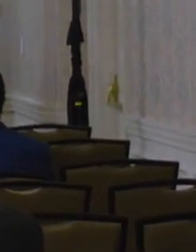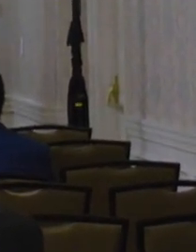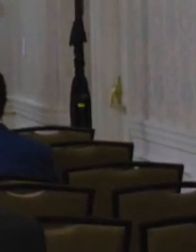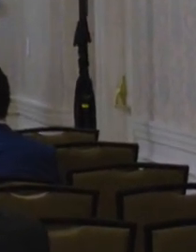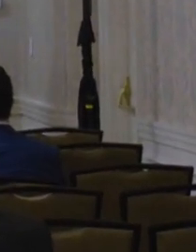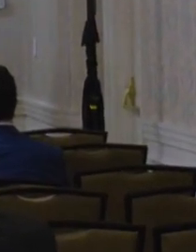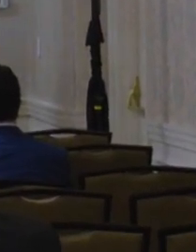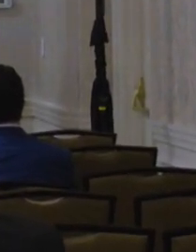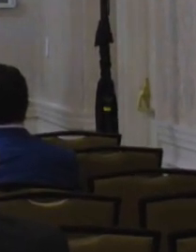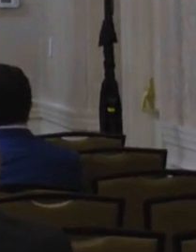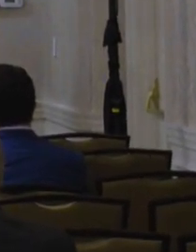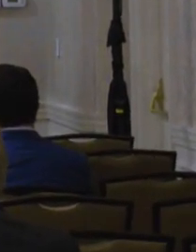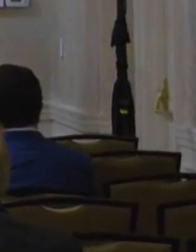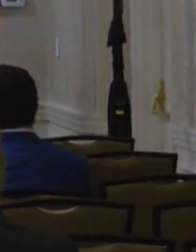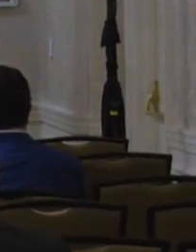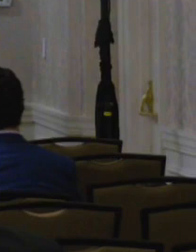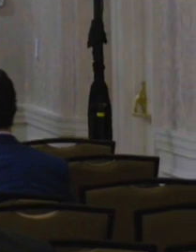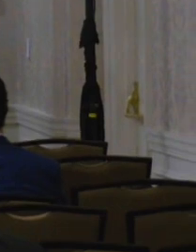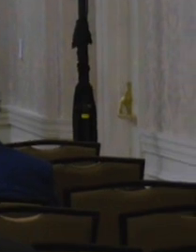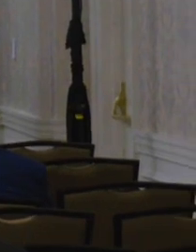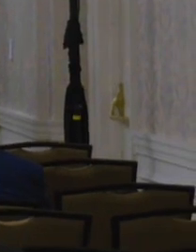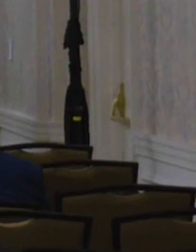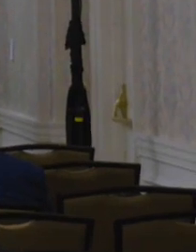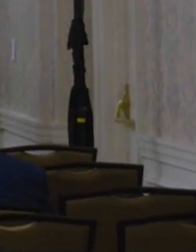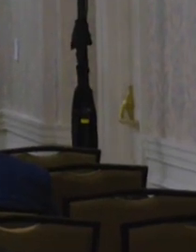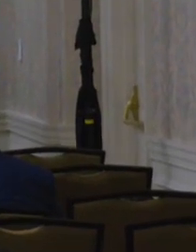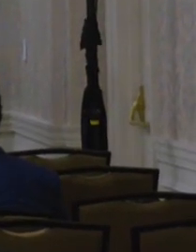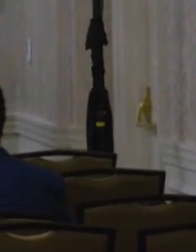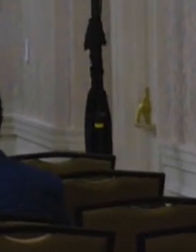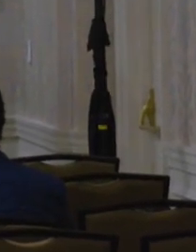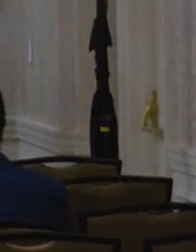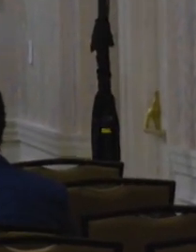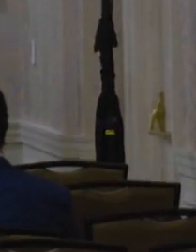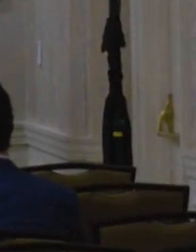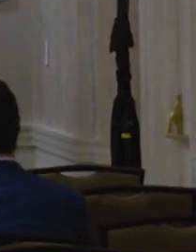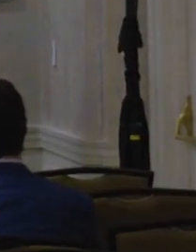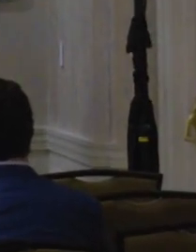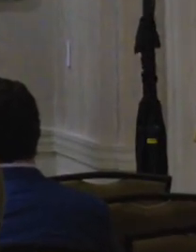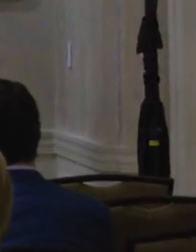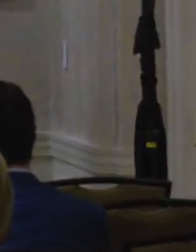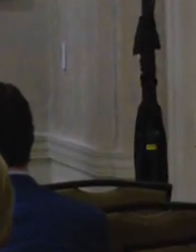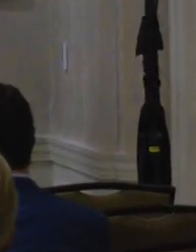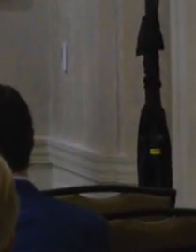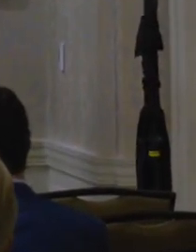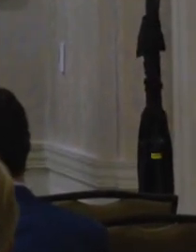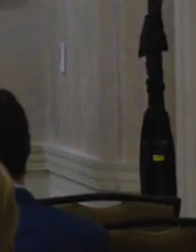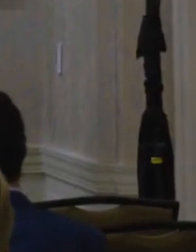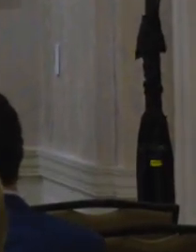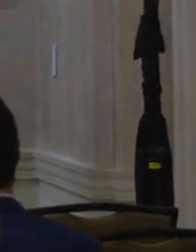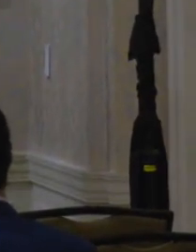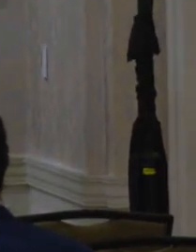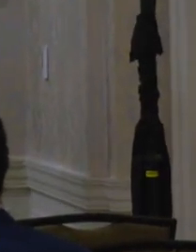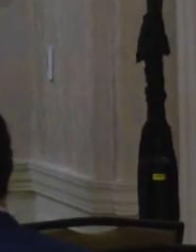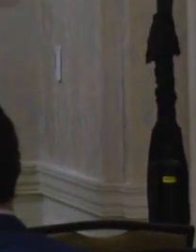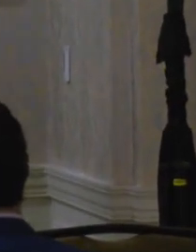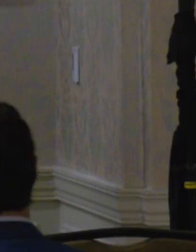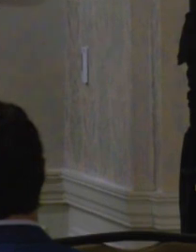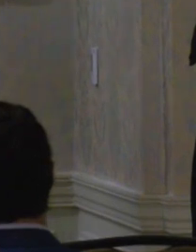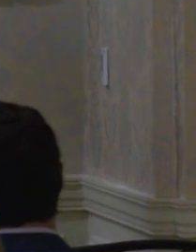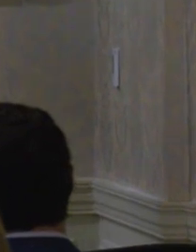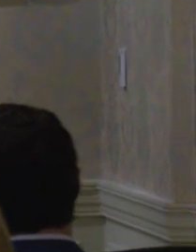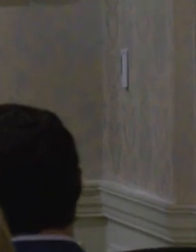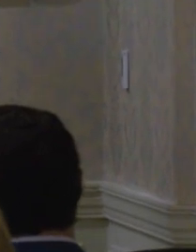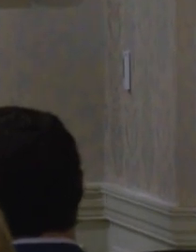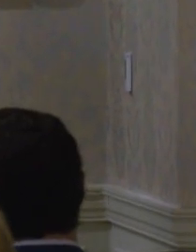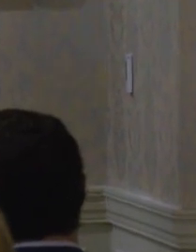teachers are, people have done research in a number of different countries comparing students who are working with poorly motivated,